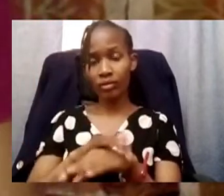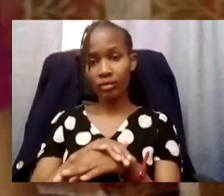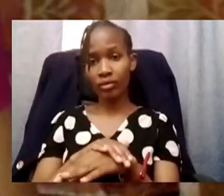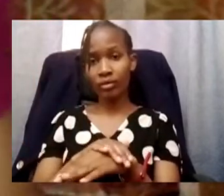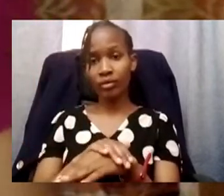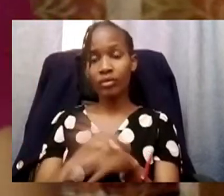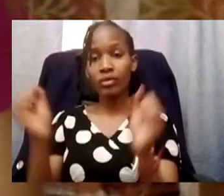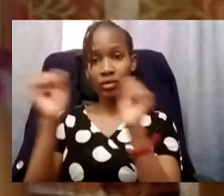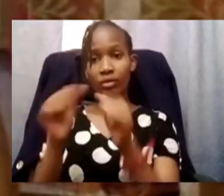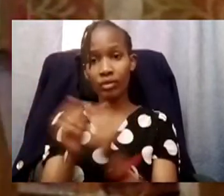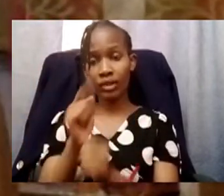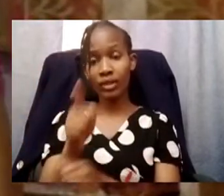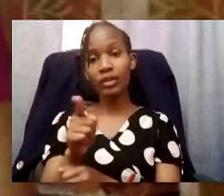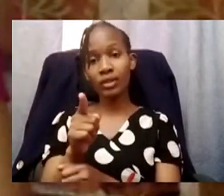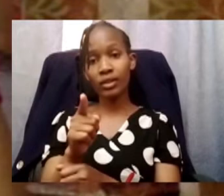with you, David.